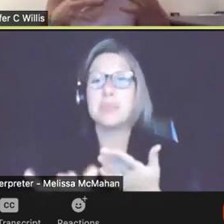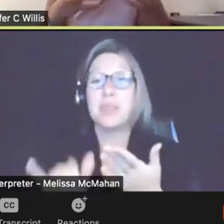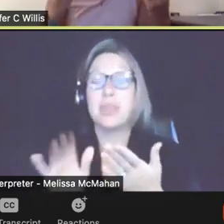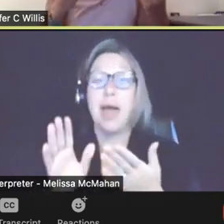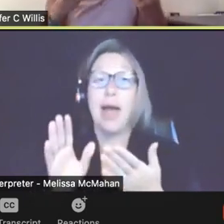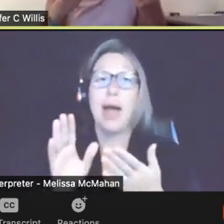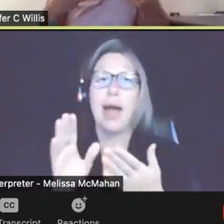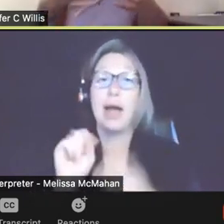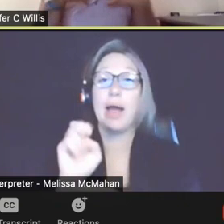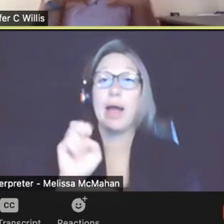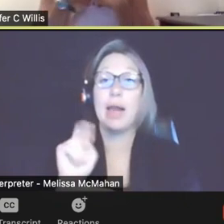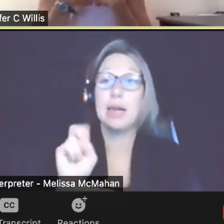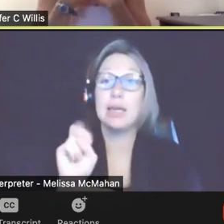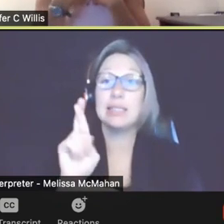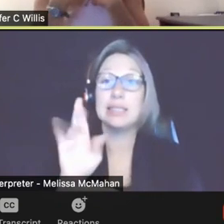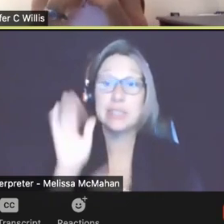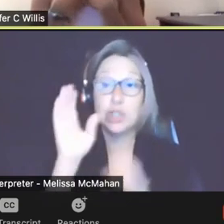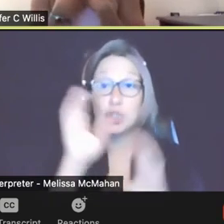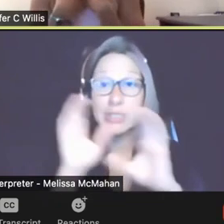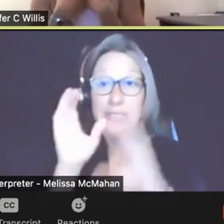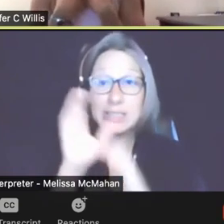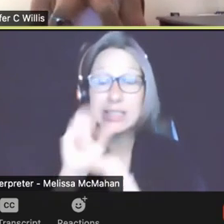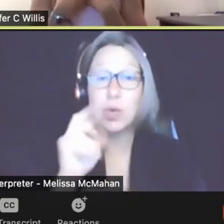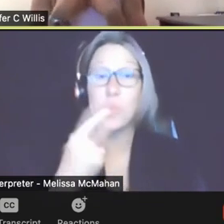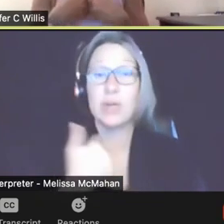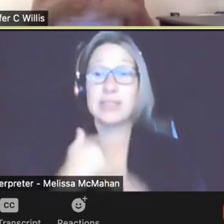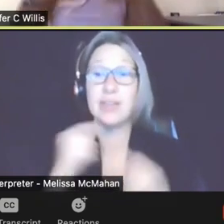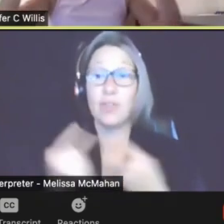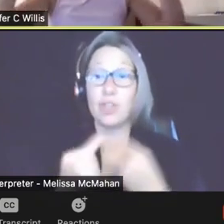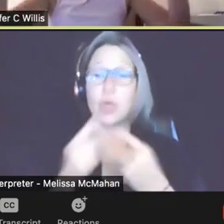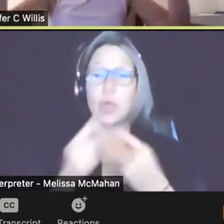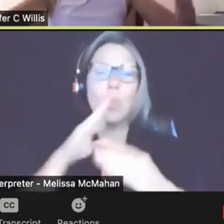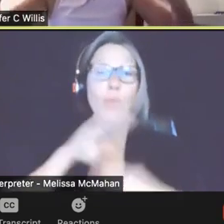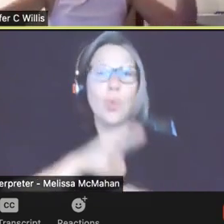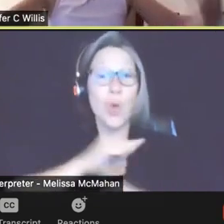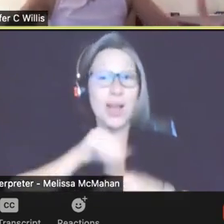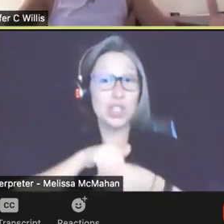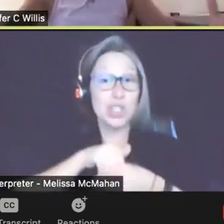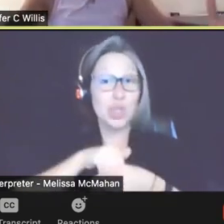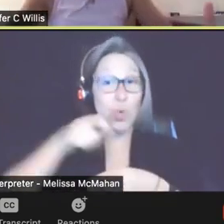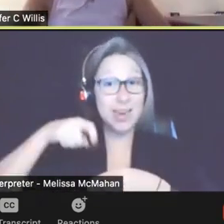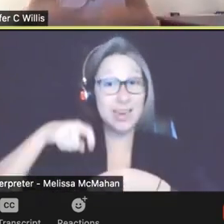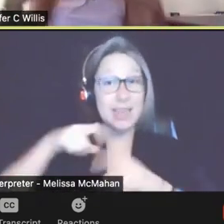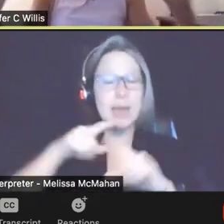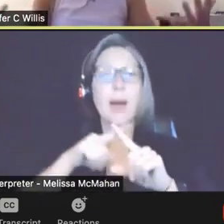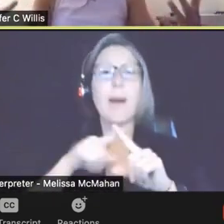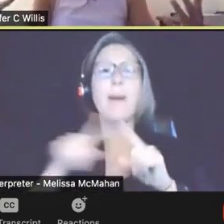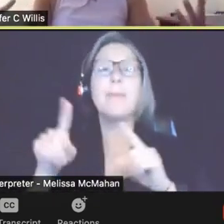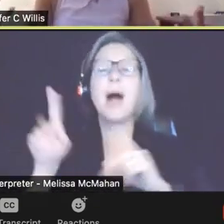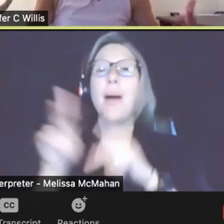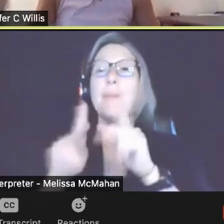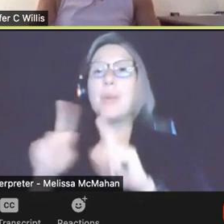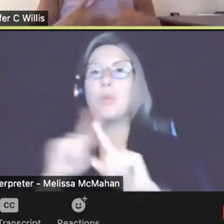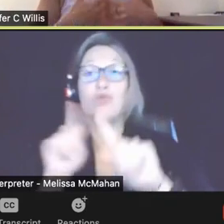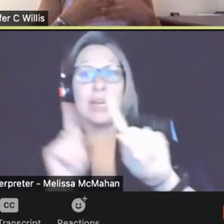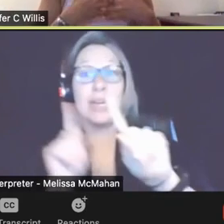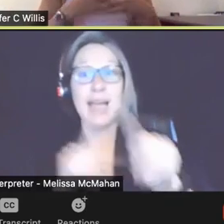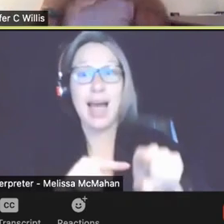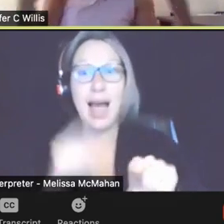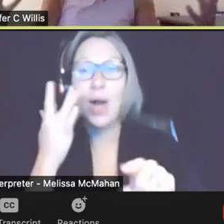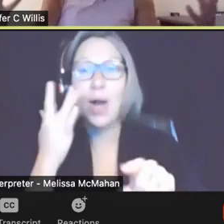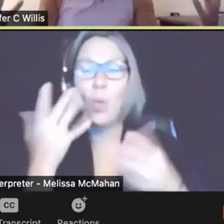or self-injurious, can start as fulfilling an internal need, but as people react to them, because of course we don't want our